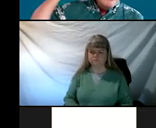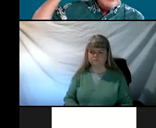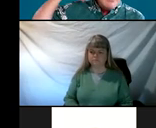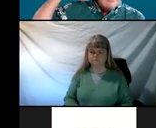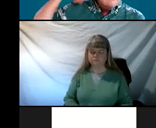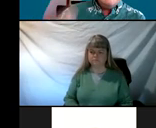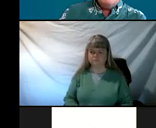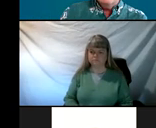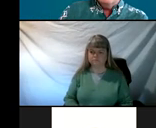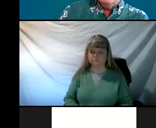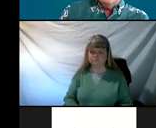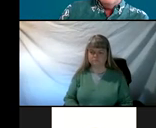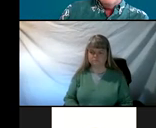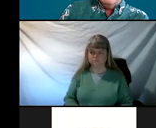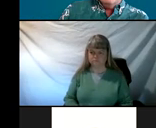So